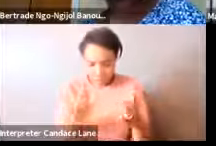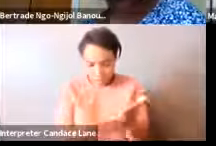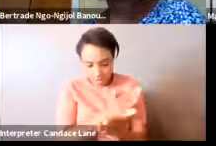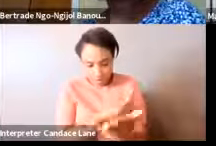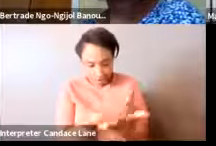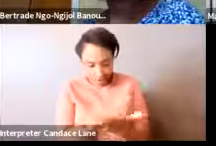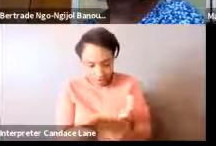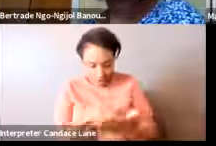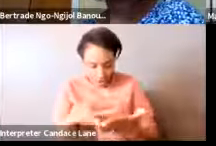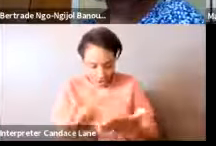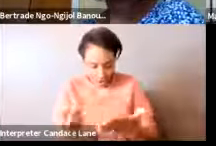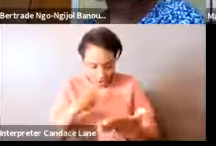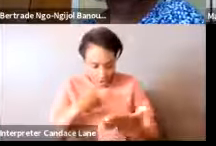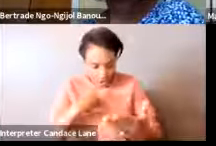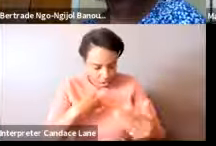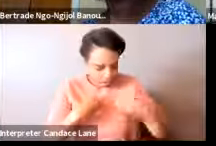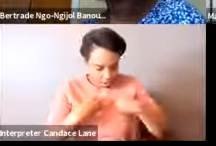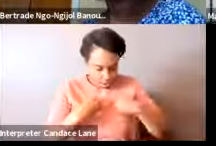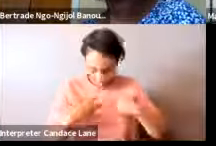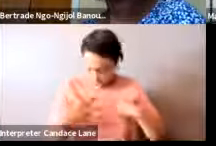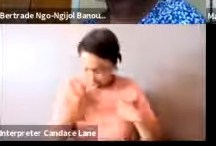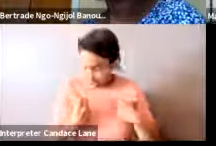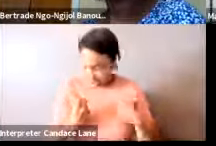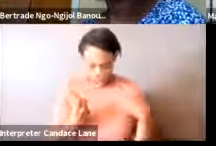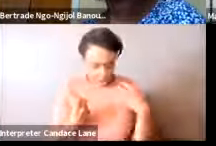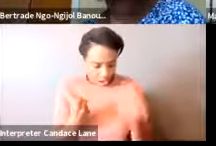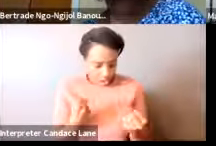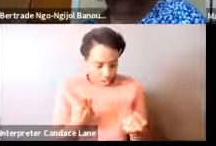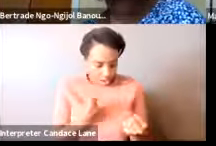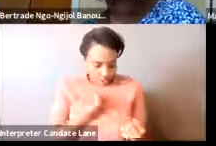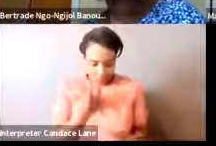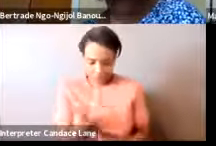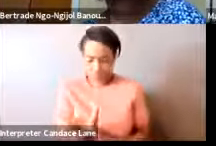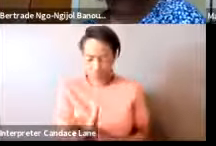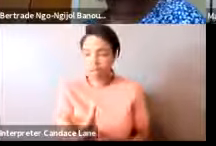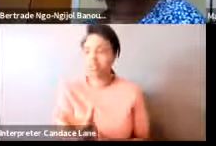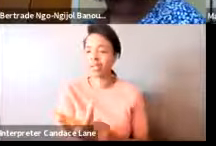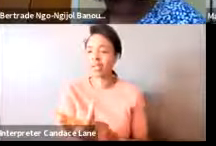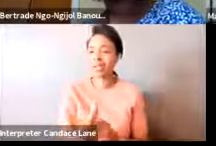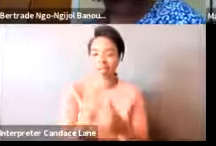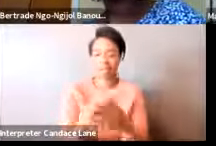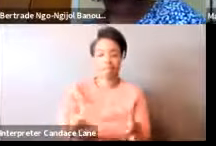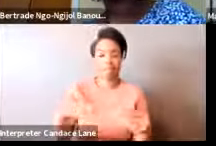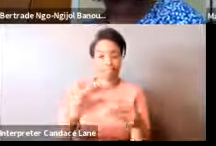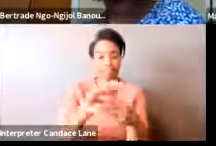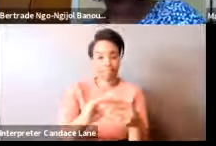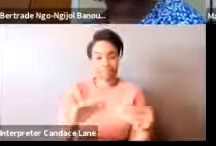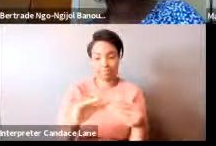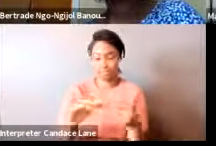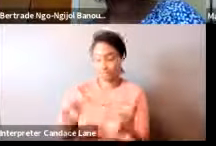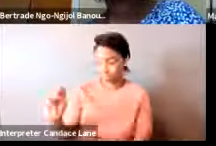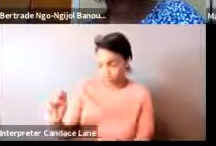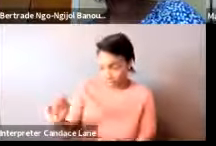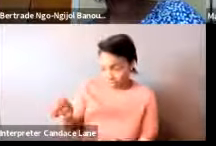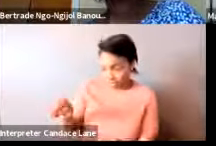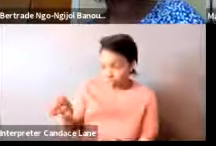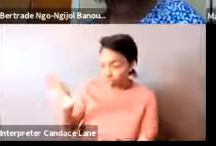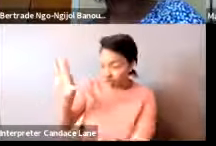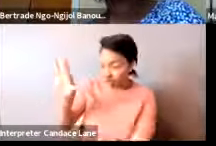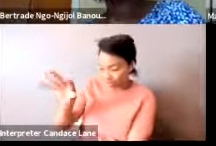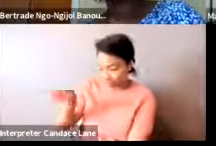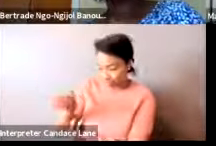of a poet who survived to tell her story and survived by telling it. And to Zaki, thank you for the